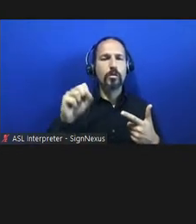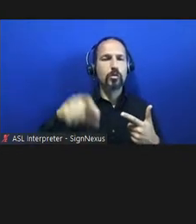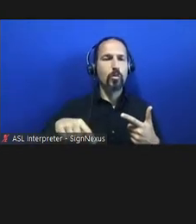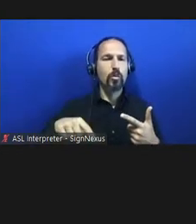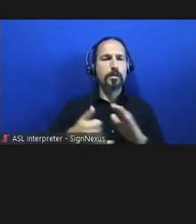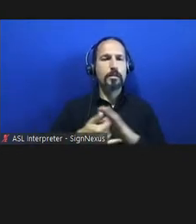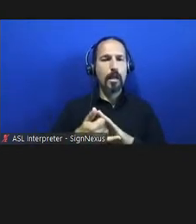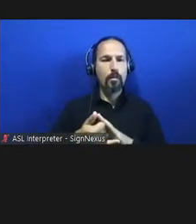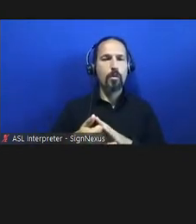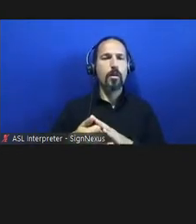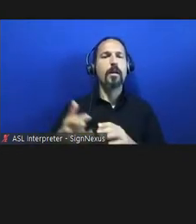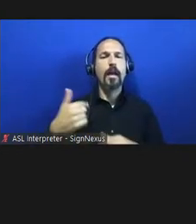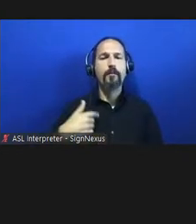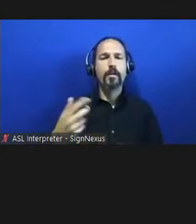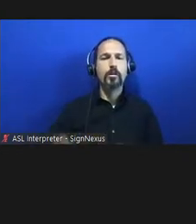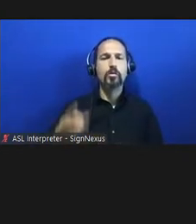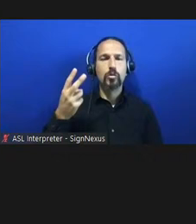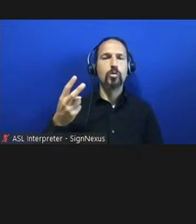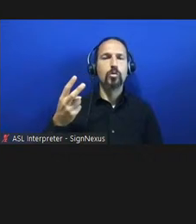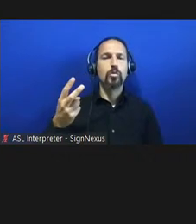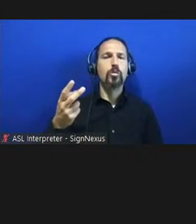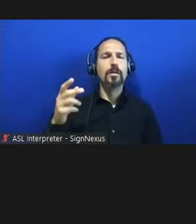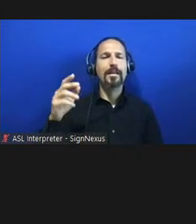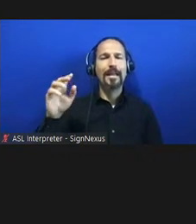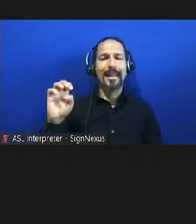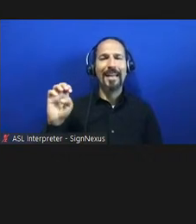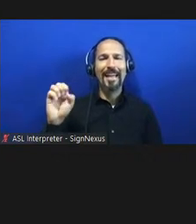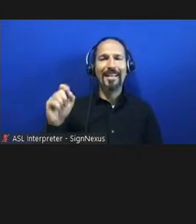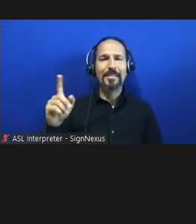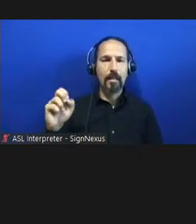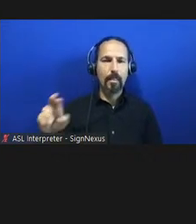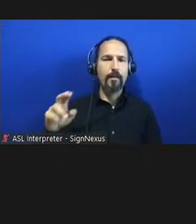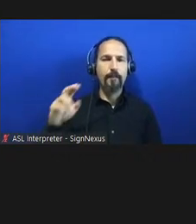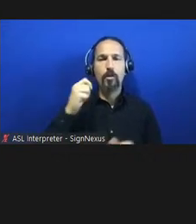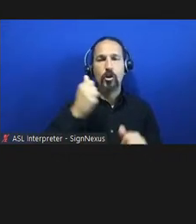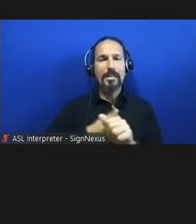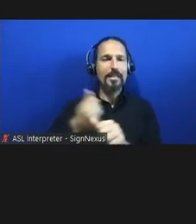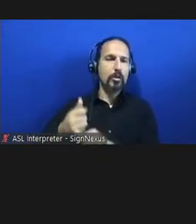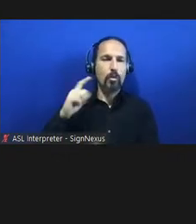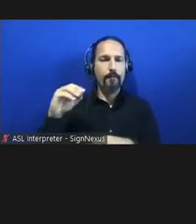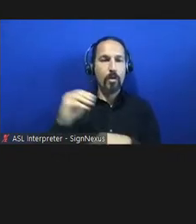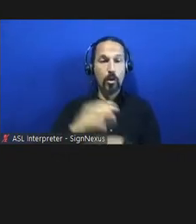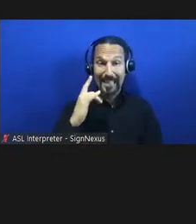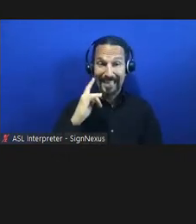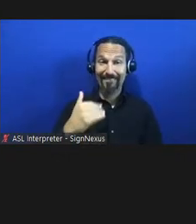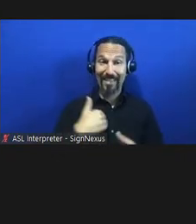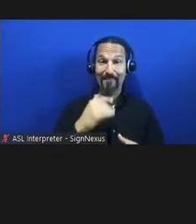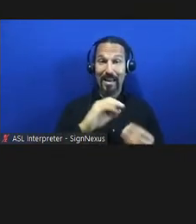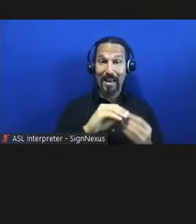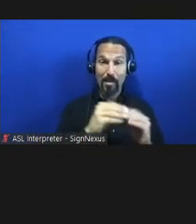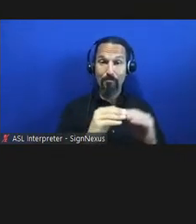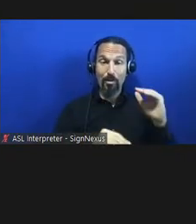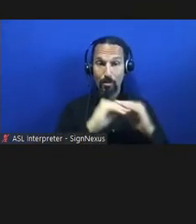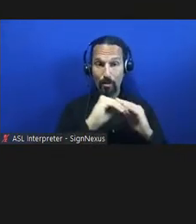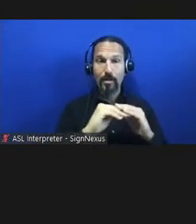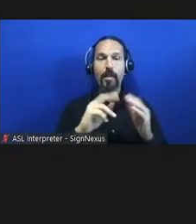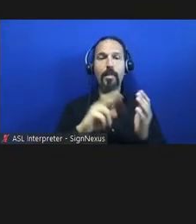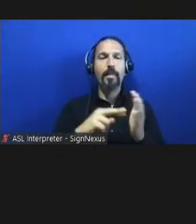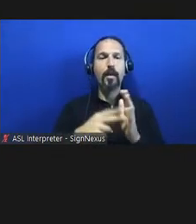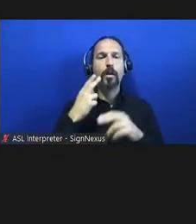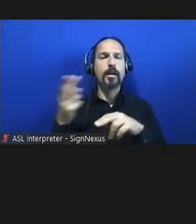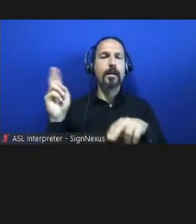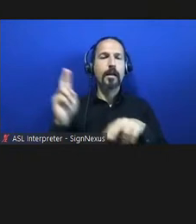Station there are two escalators one in each that could be affected if the thresholds are reached we would increase